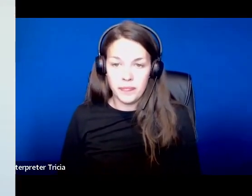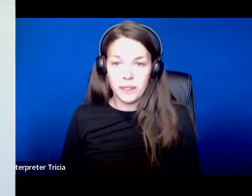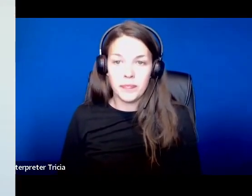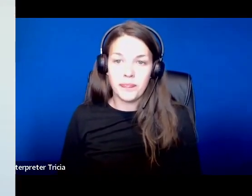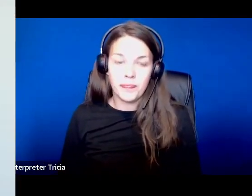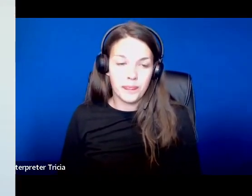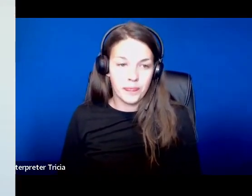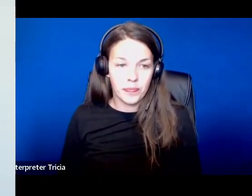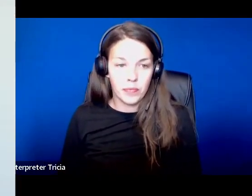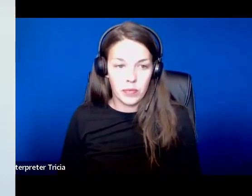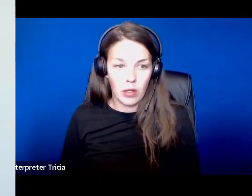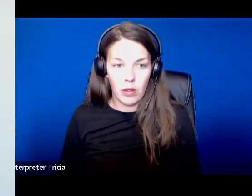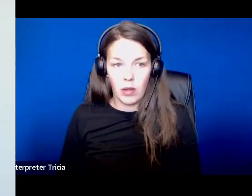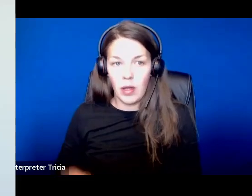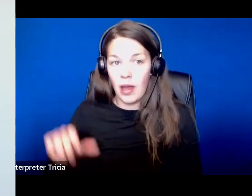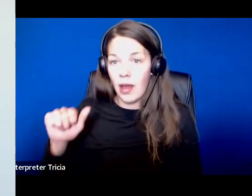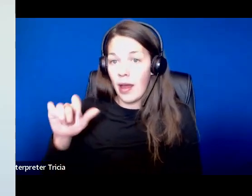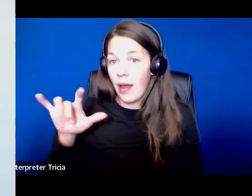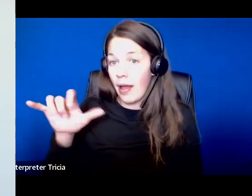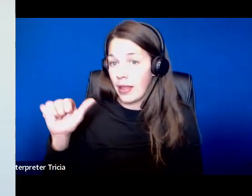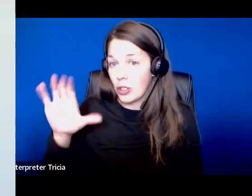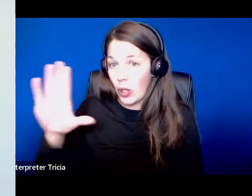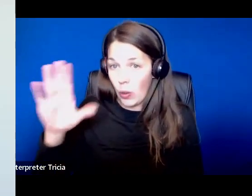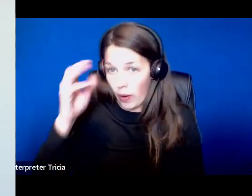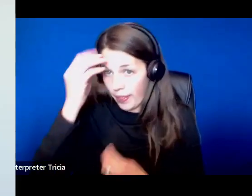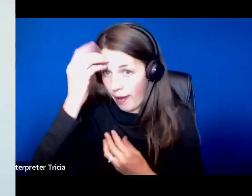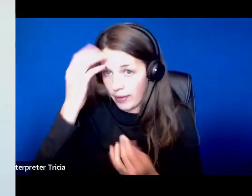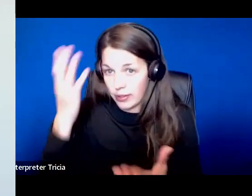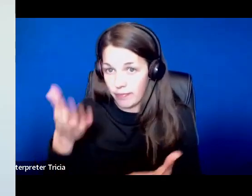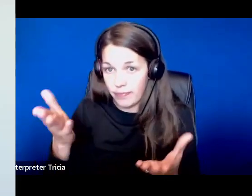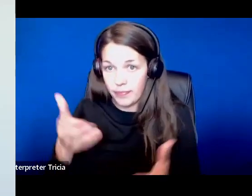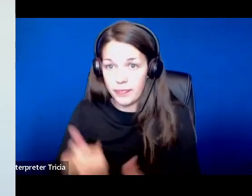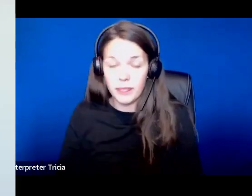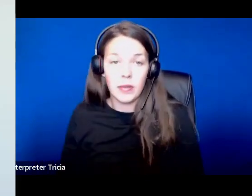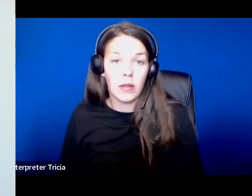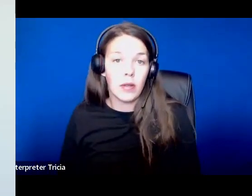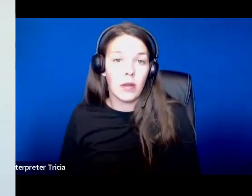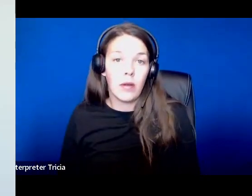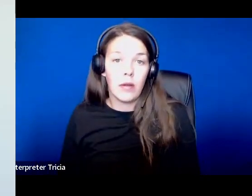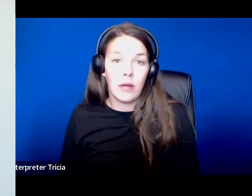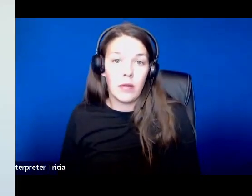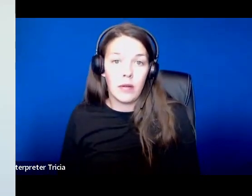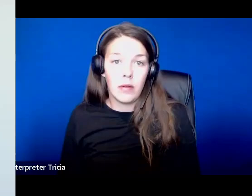Absolutely, absolutely. And Alicia, I'd like to get your thoughts on this as well.